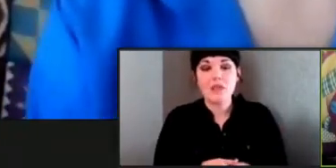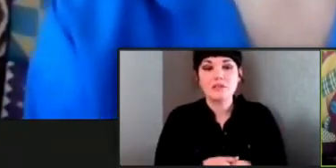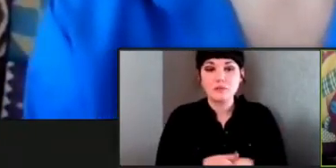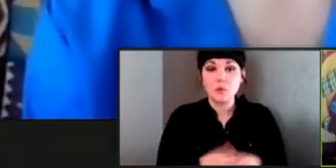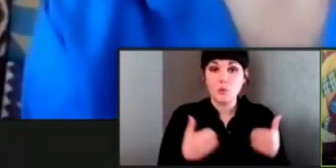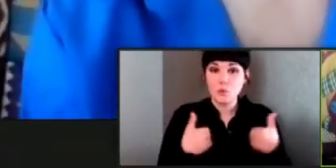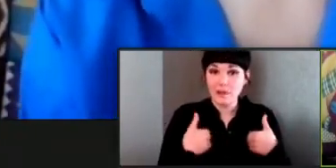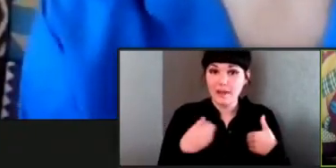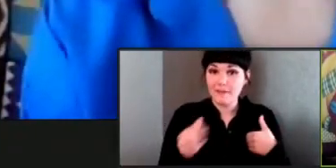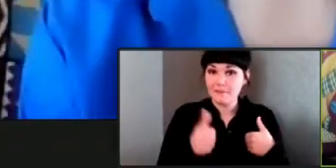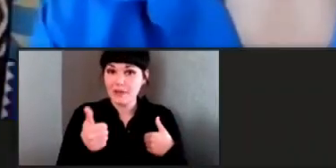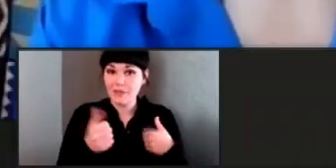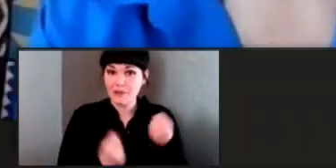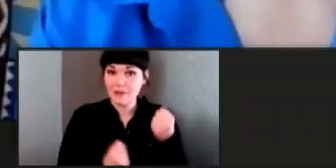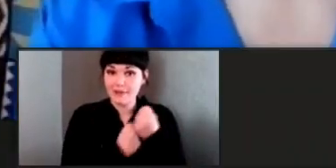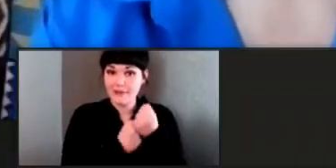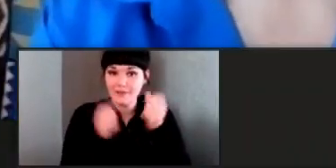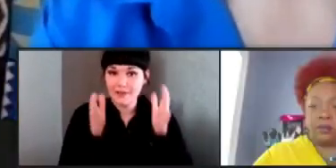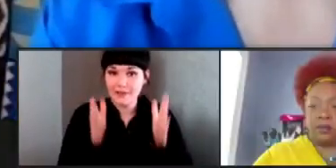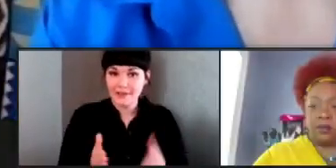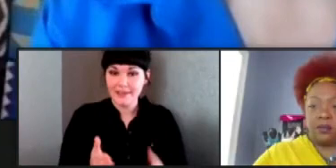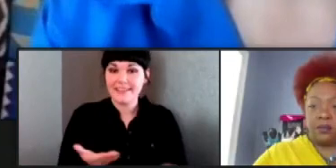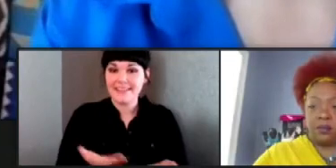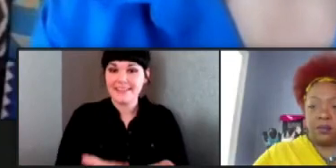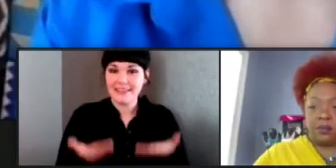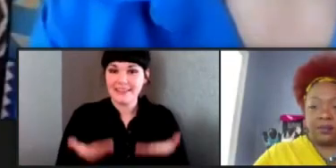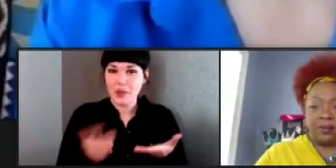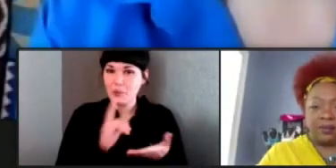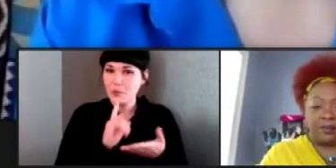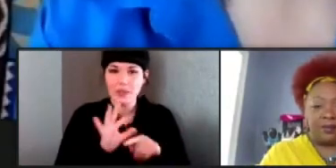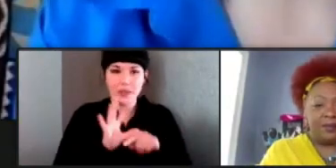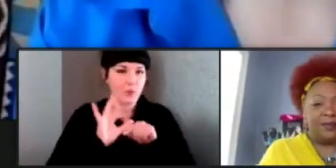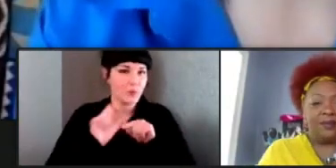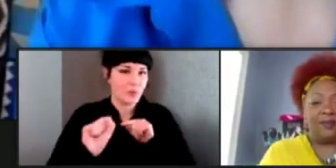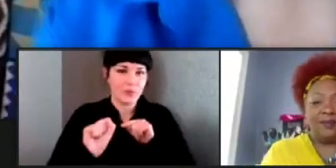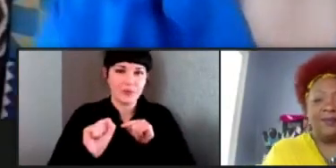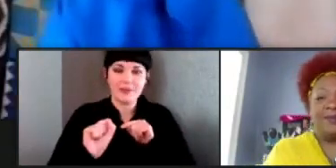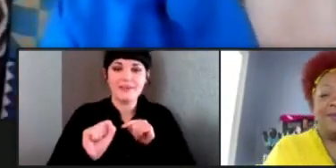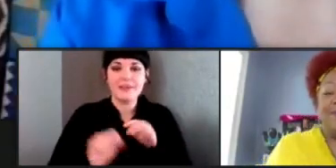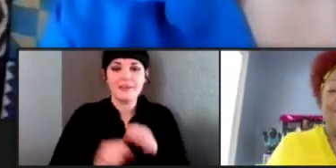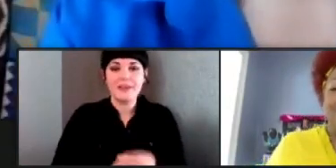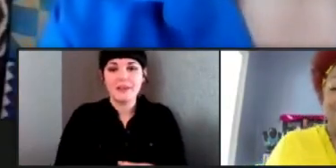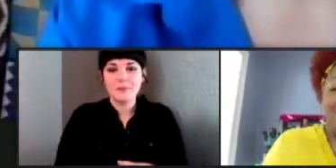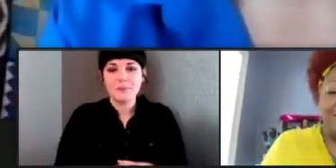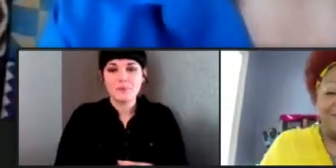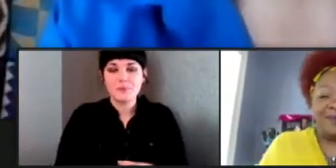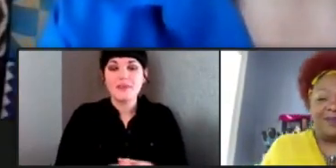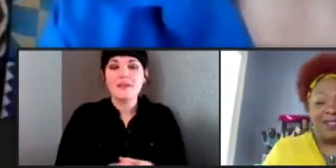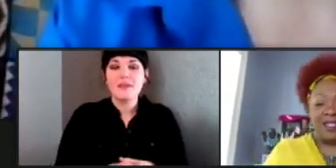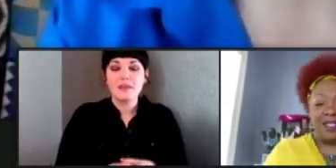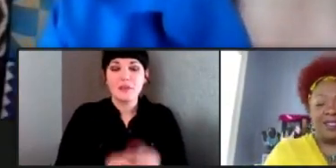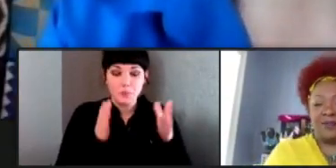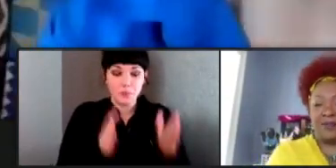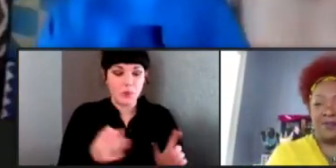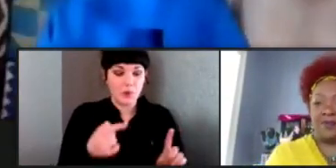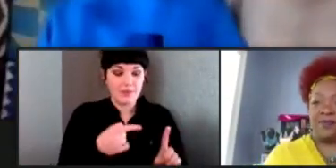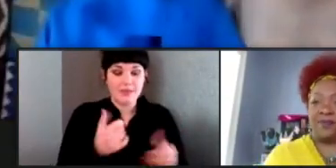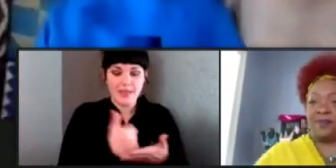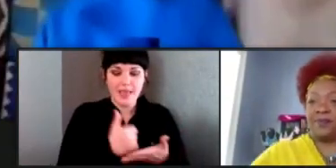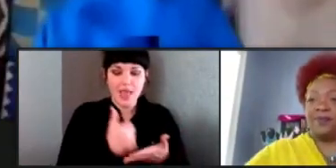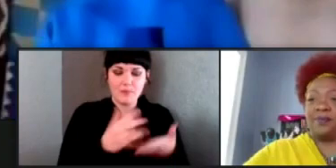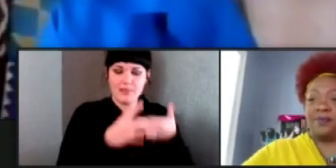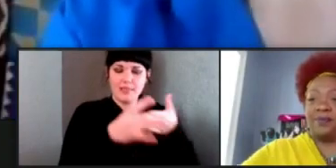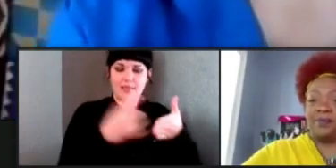our awesome advocates who has been helping to lead us forward, along with Molly and the 482